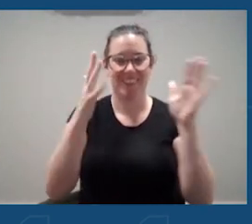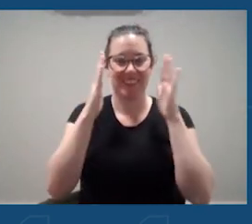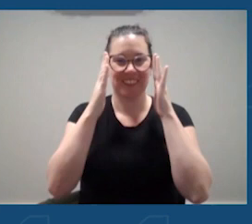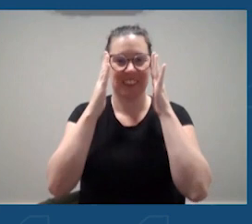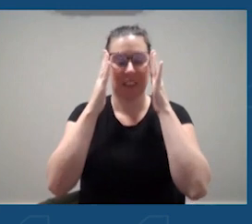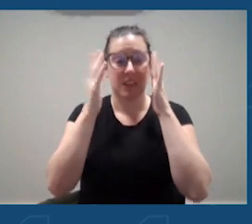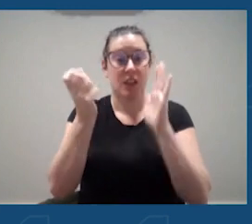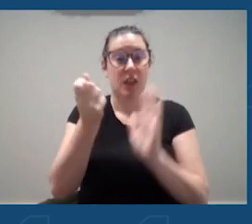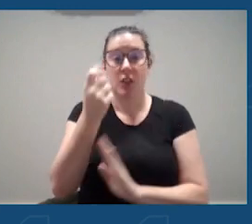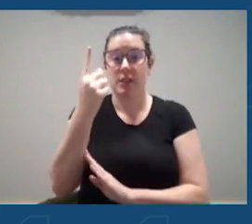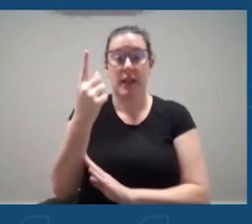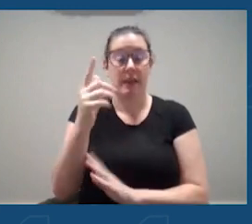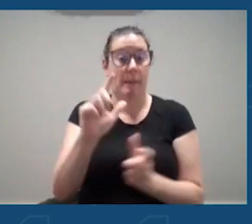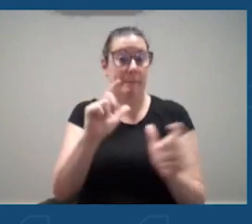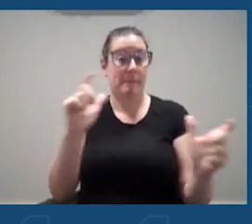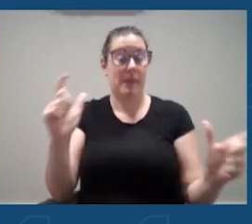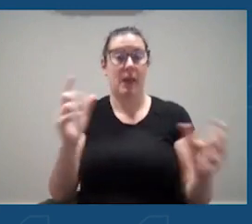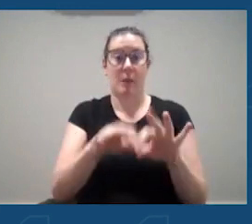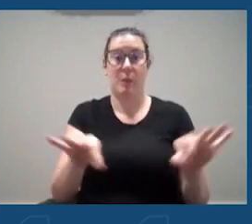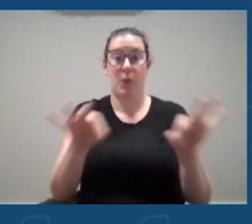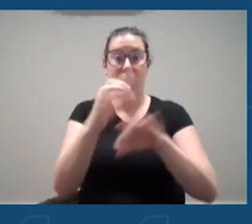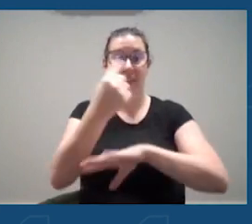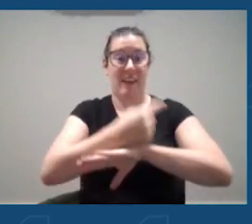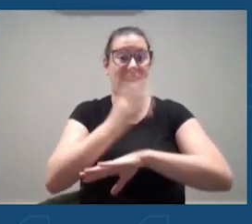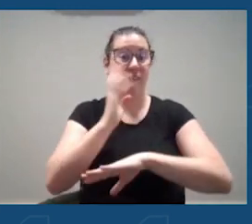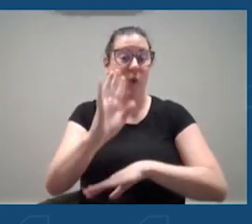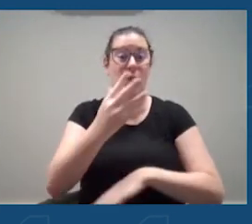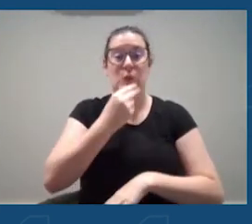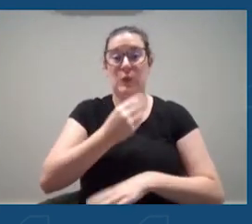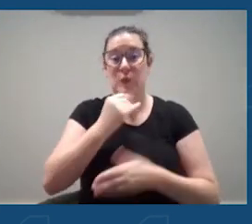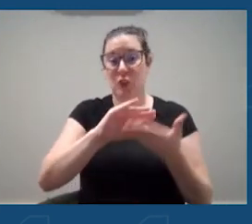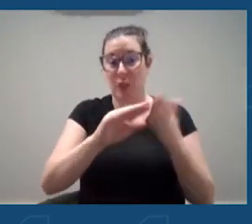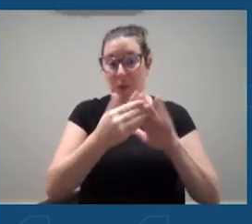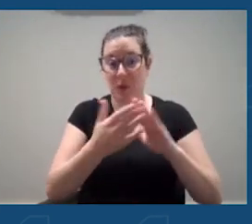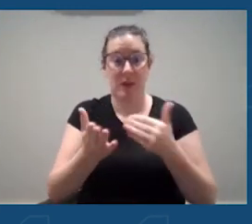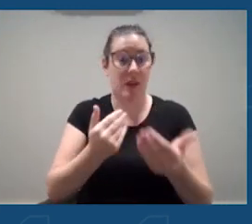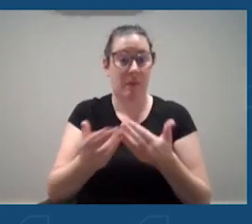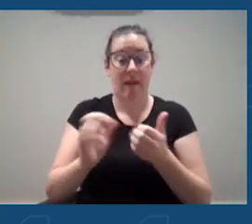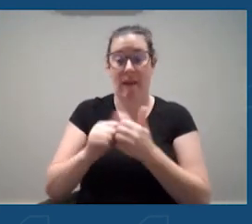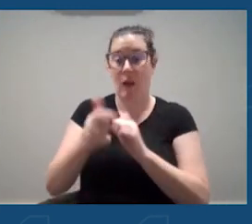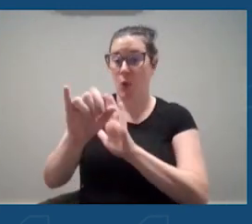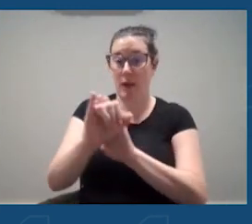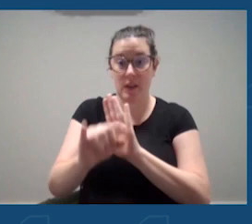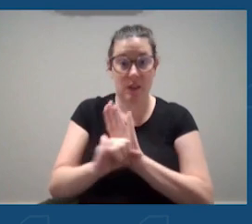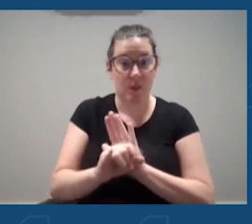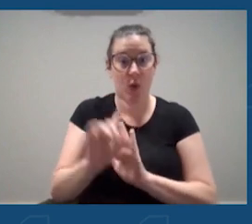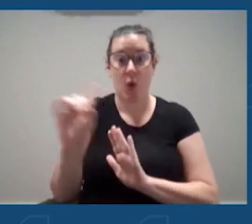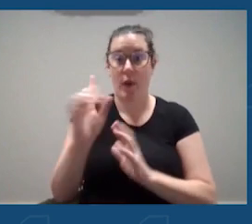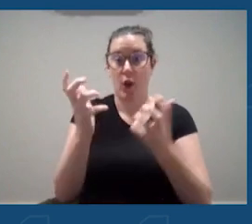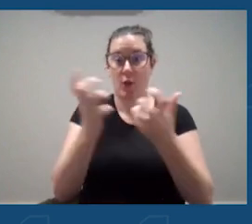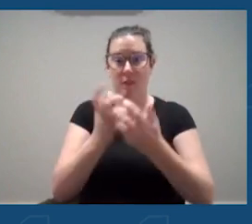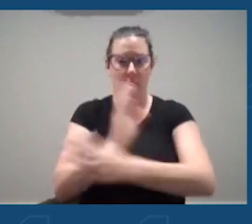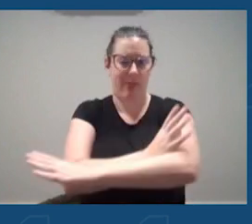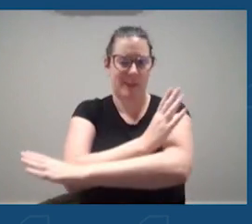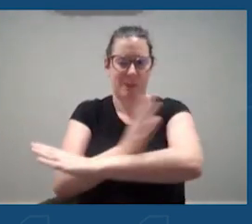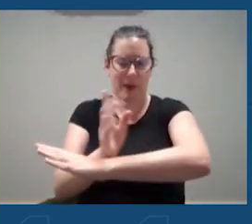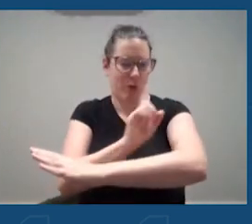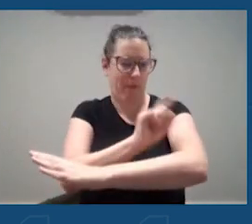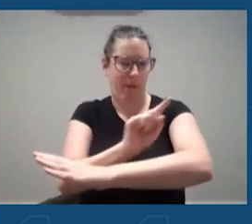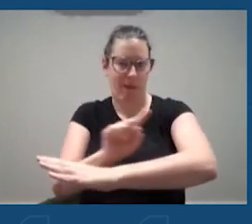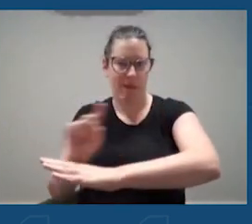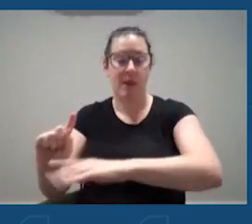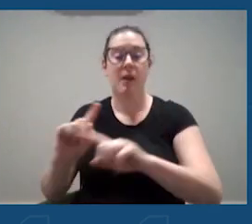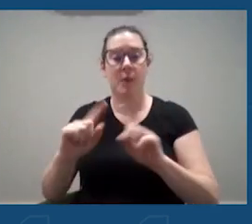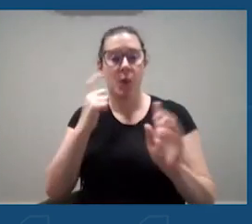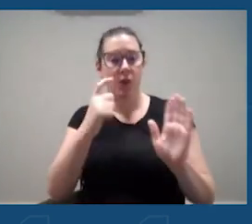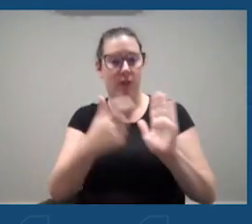This is a big day for the Jewish community, regardless of how you identify or where you fit on the spectrum, and we recognize that and